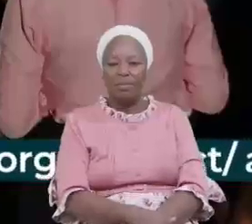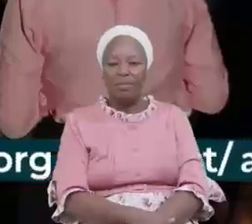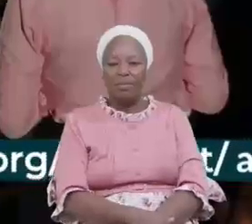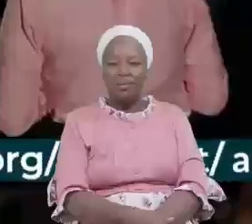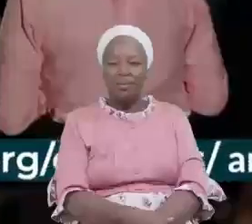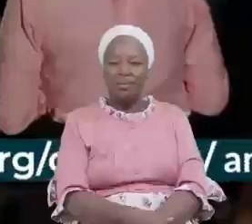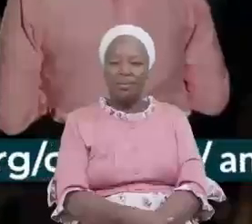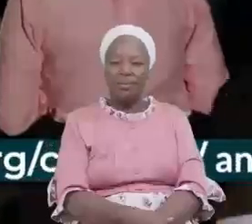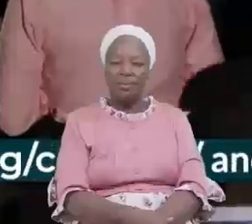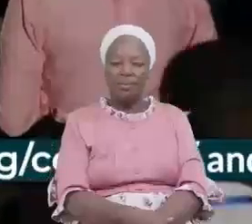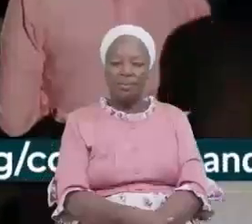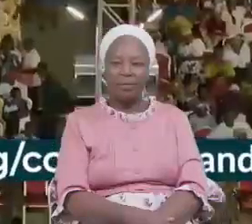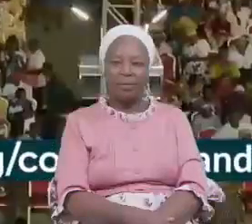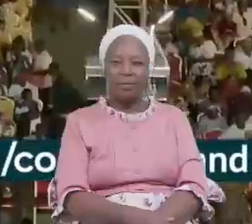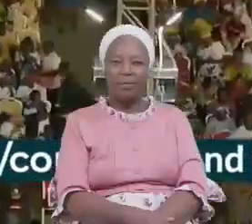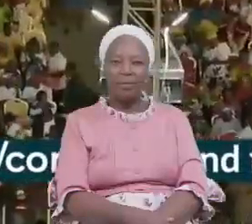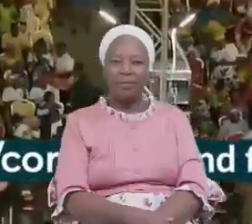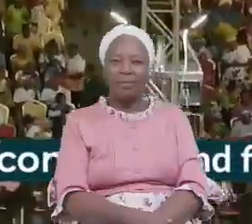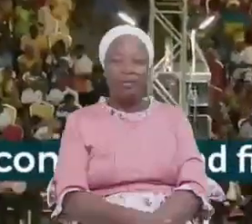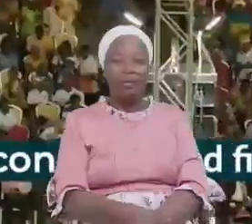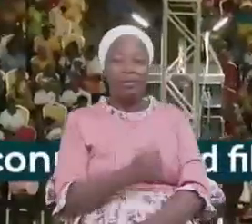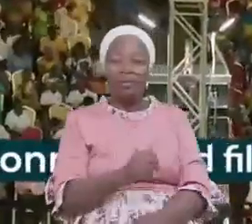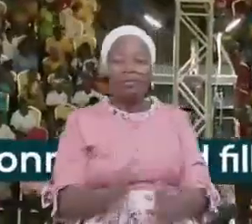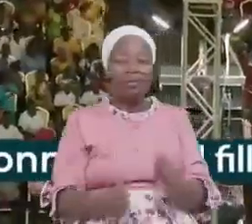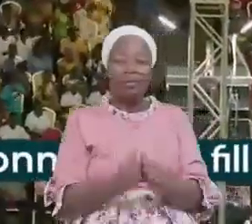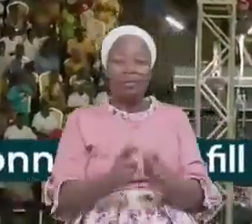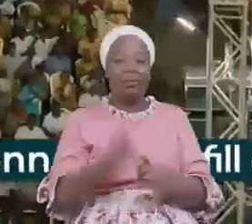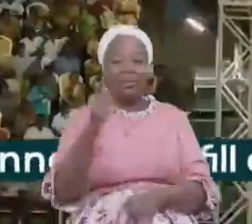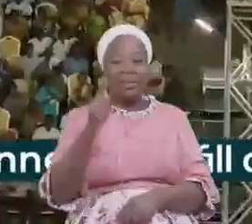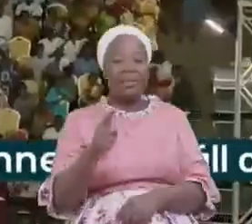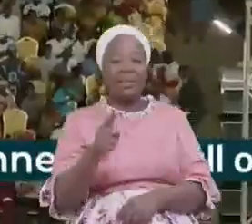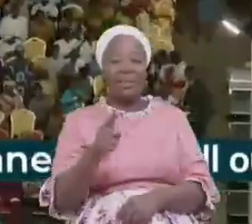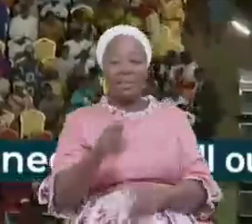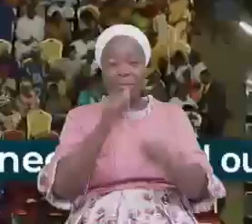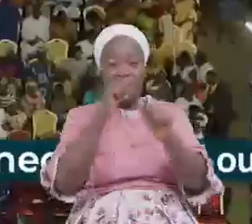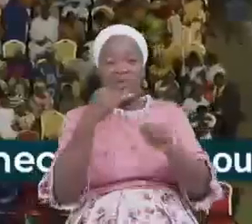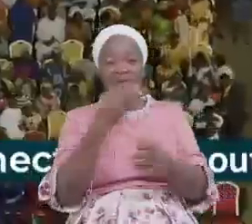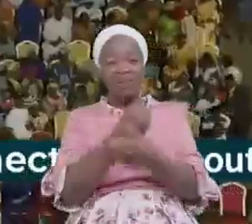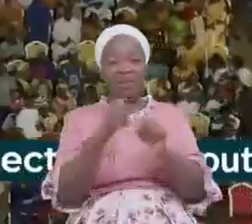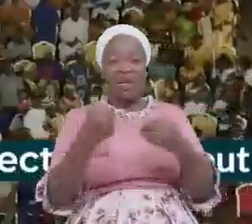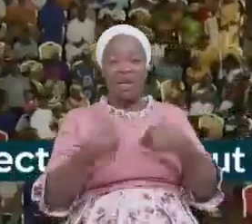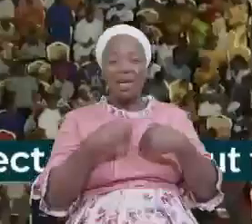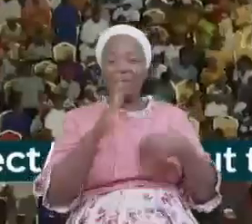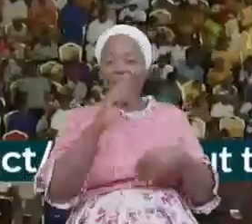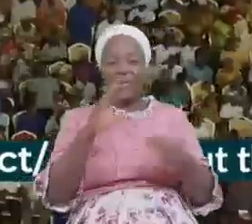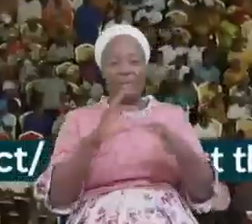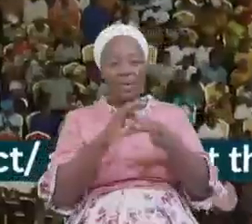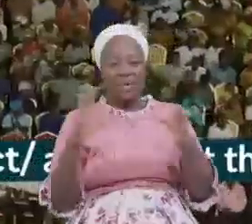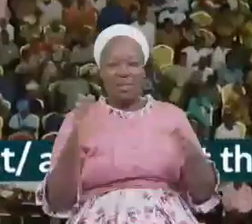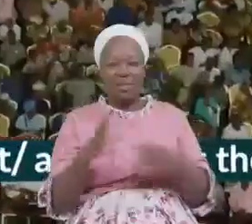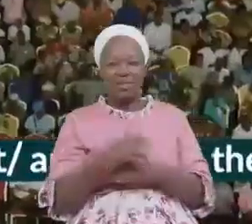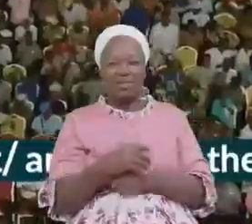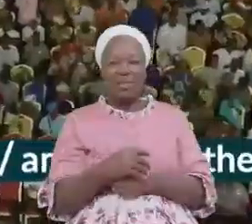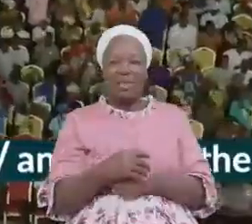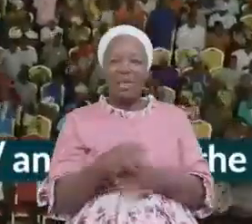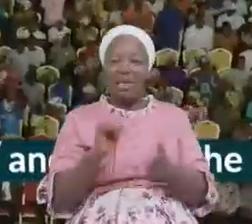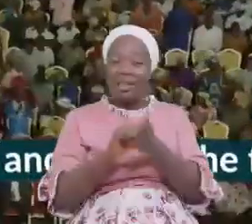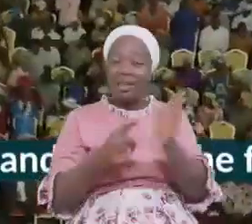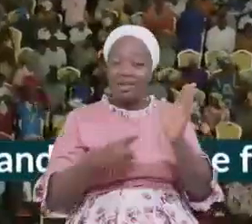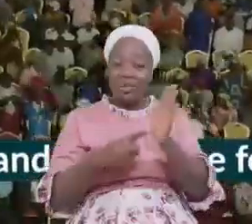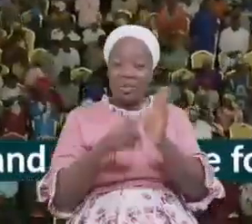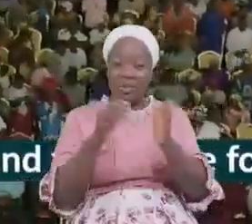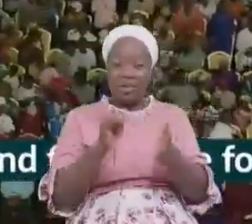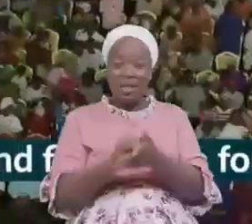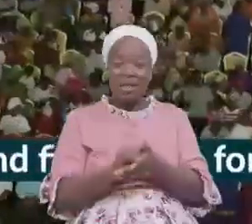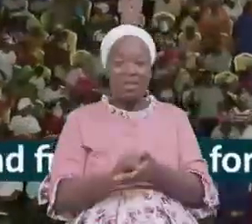The greatest blessing of salvation has been released. Make sure that you write your